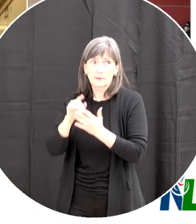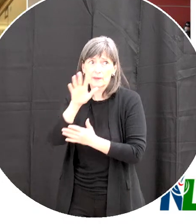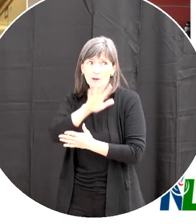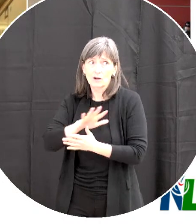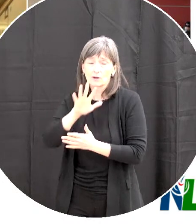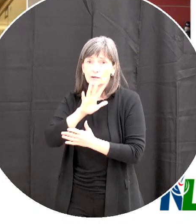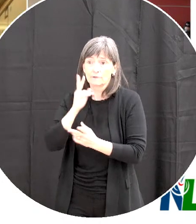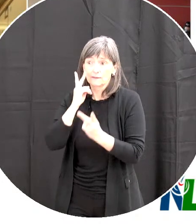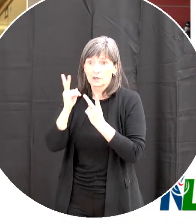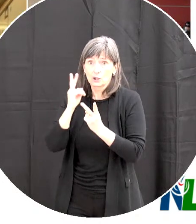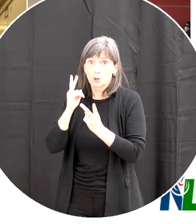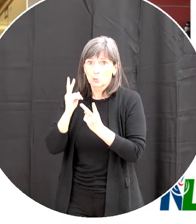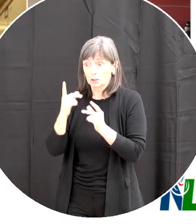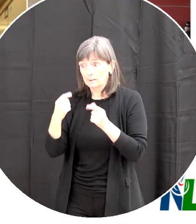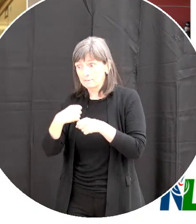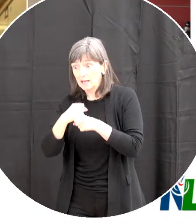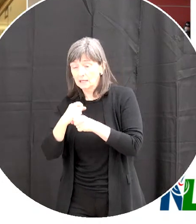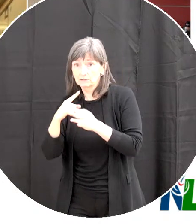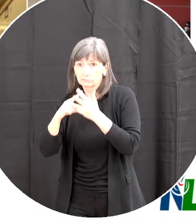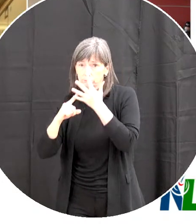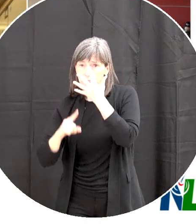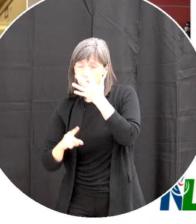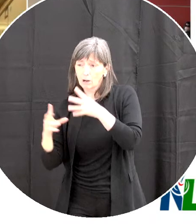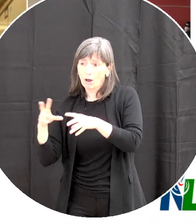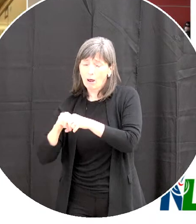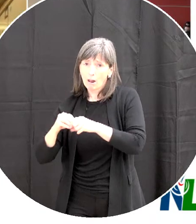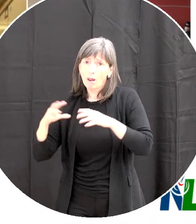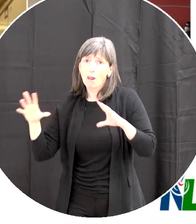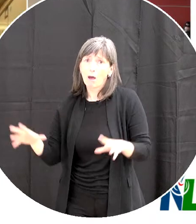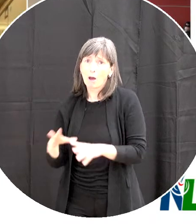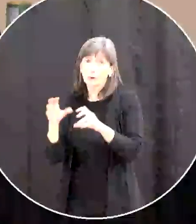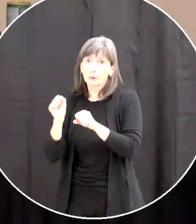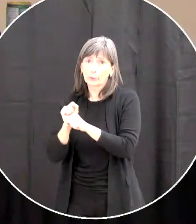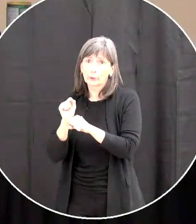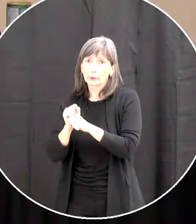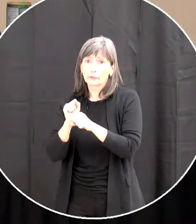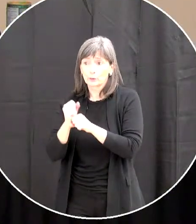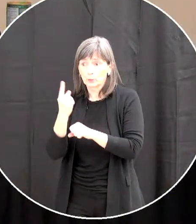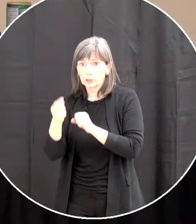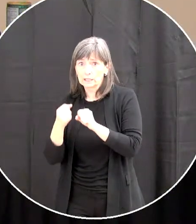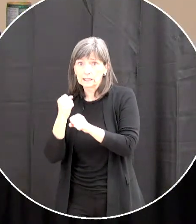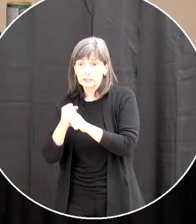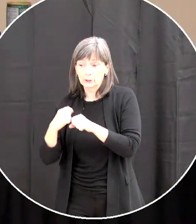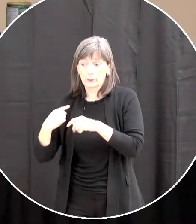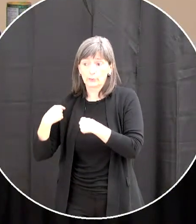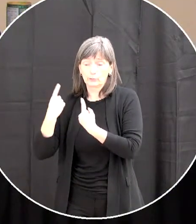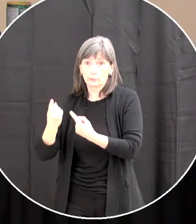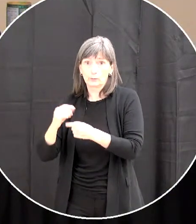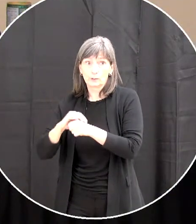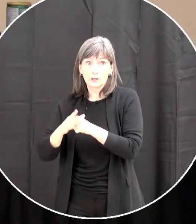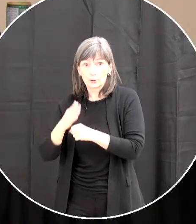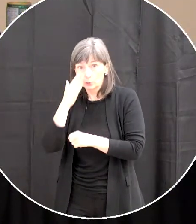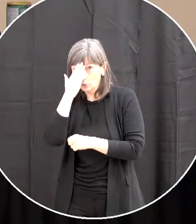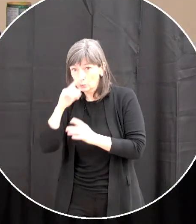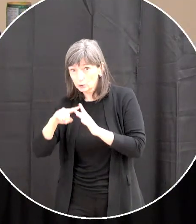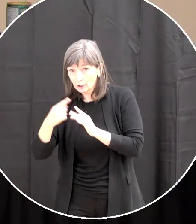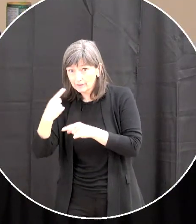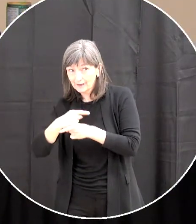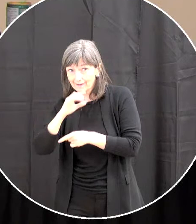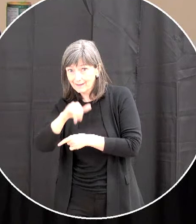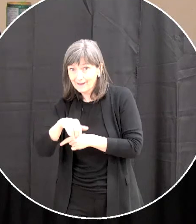in that video. It's something that we've done over a year of the pandemic. You note the start date, March